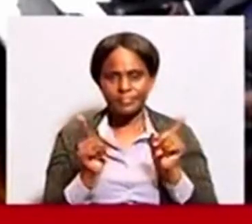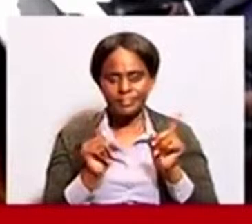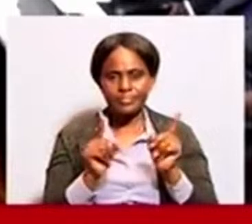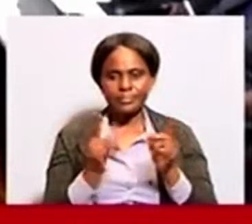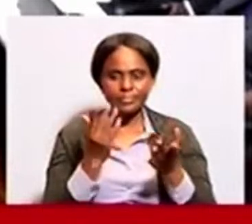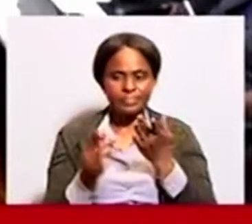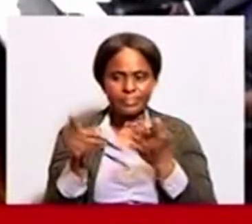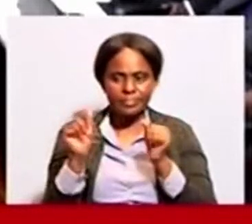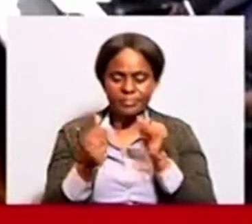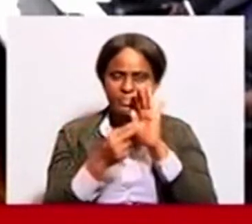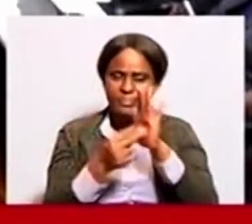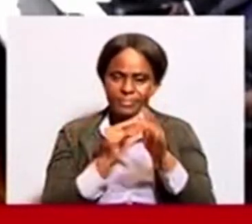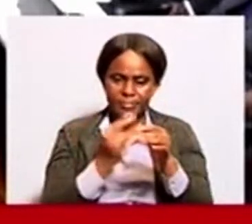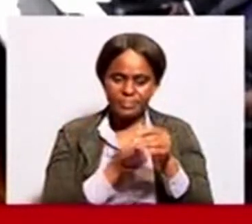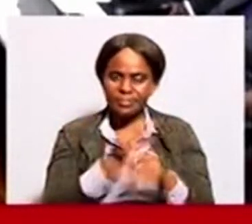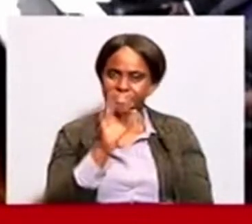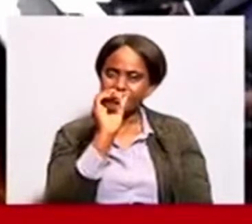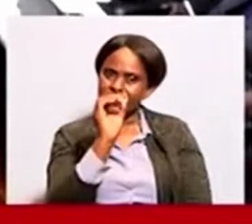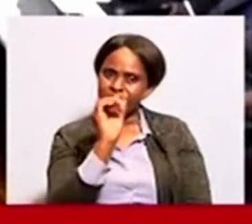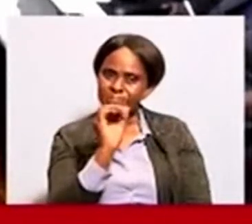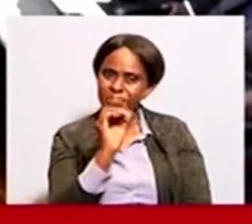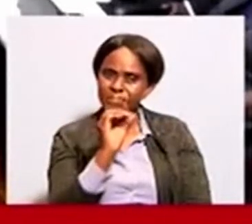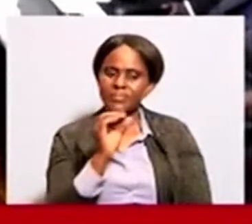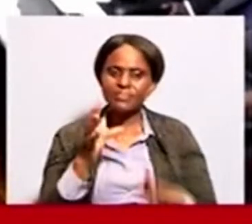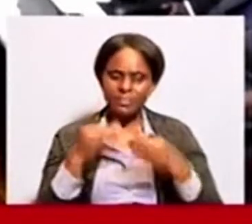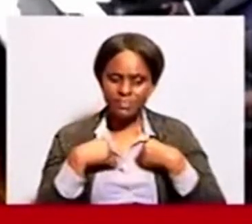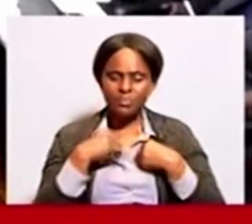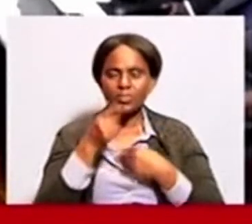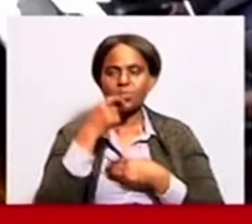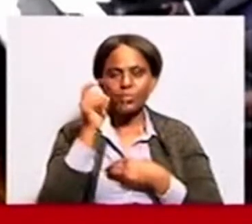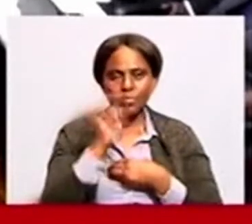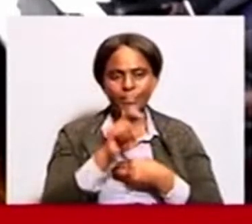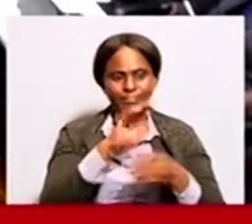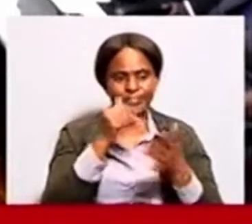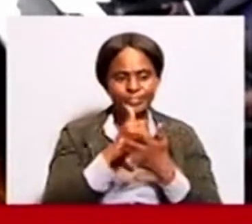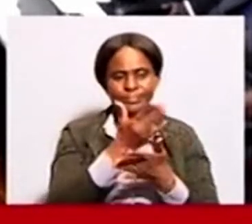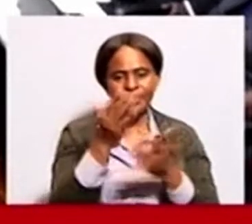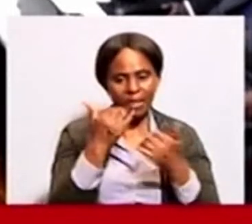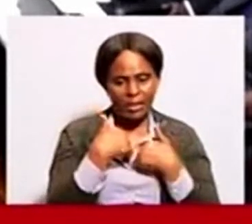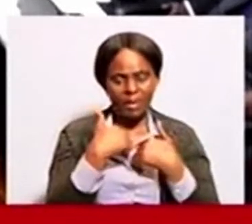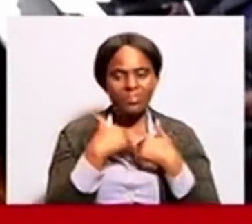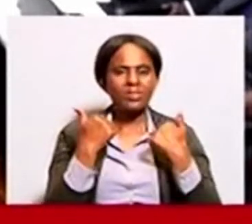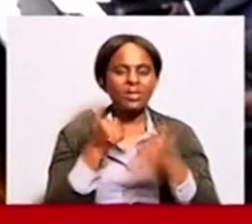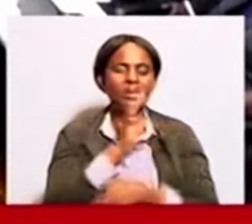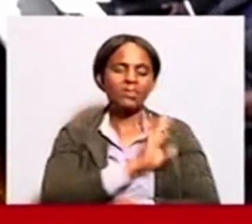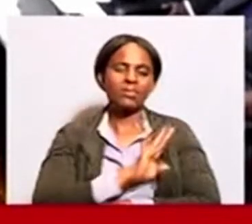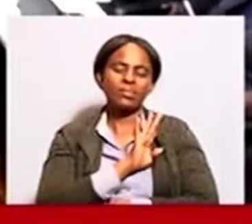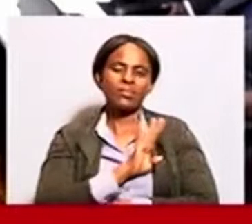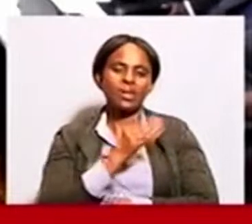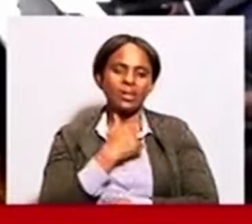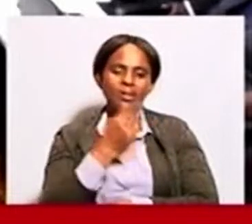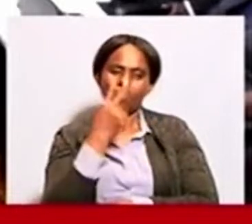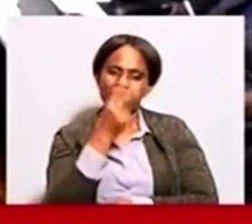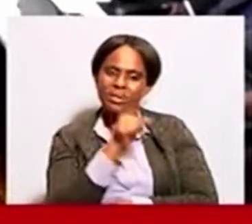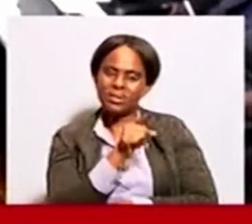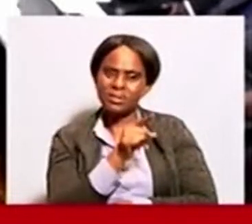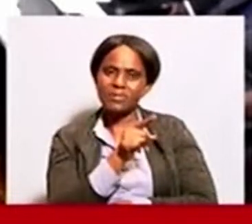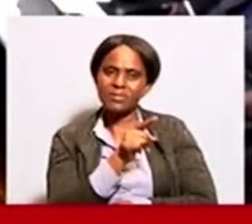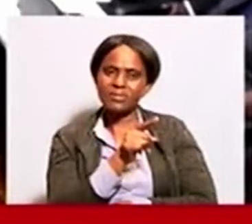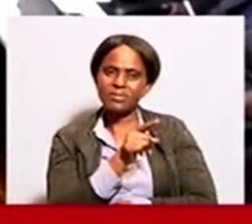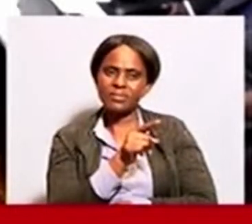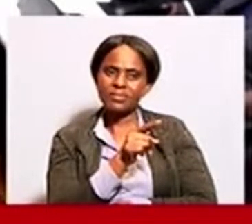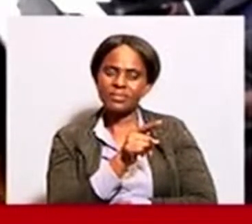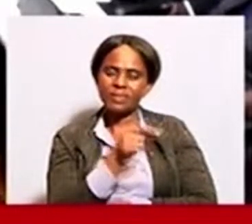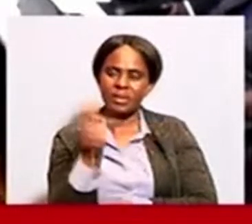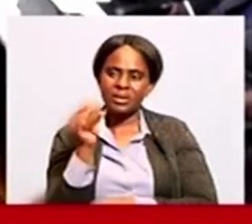Maybe you can show us on the original that he acknowledged this instruction. Because there's a tendency of watching us here and